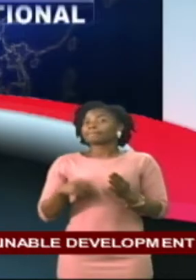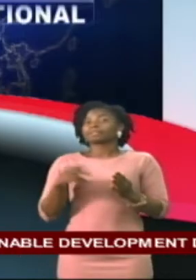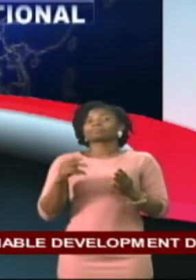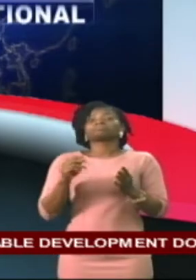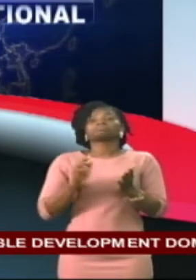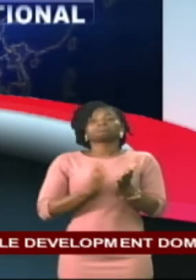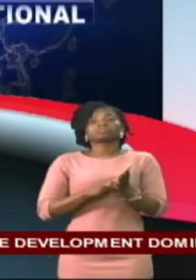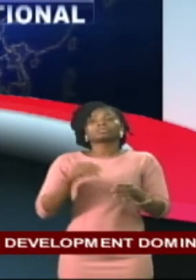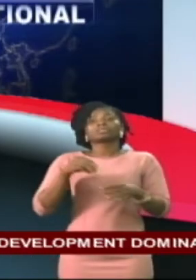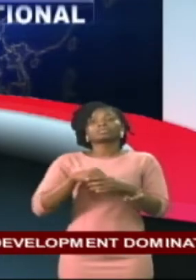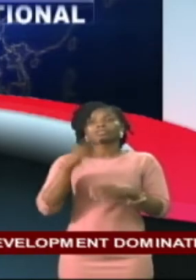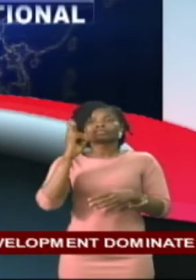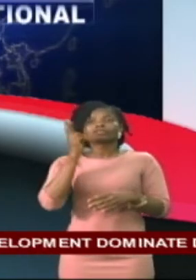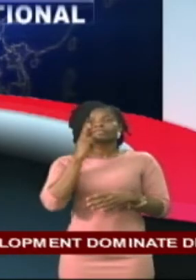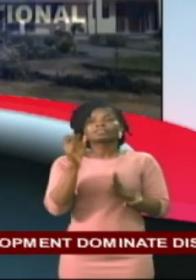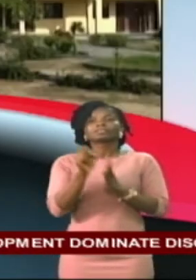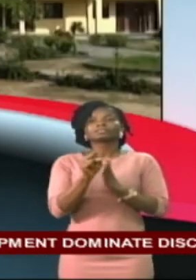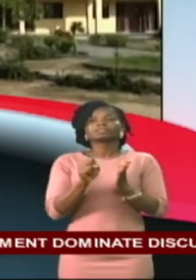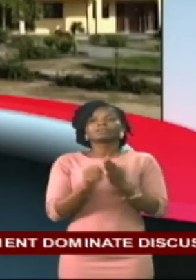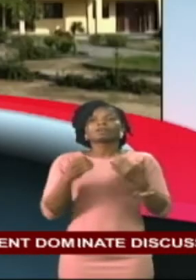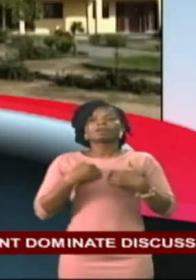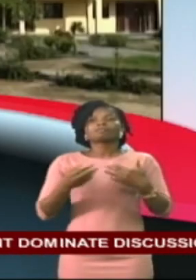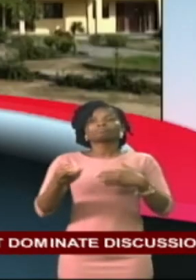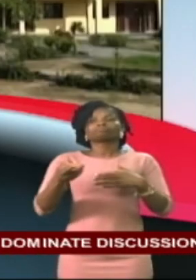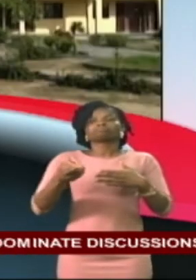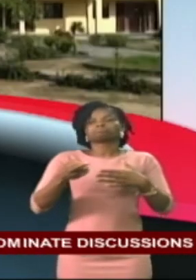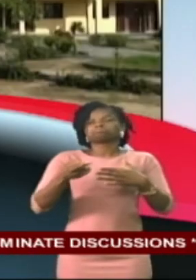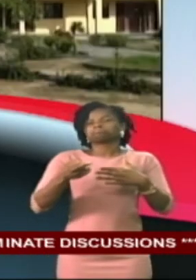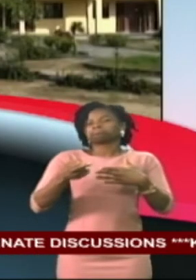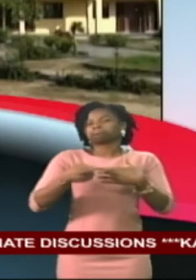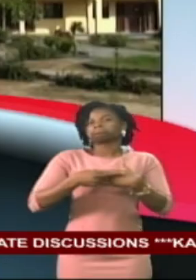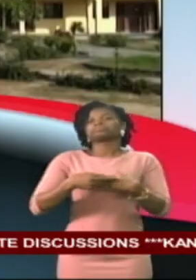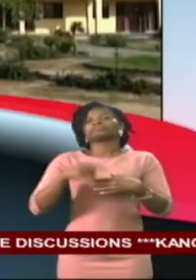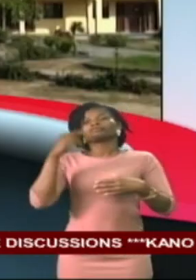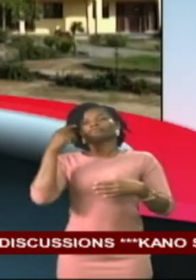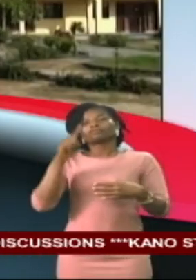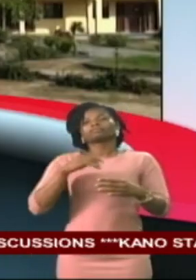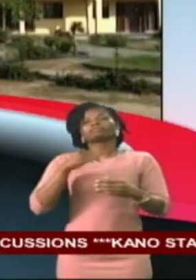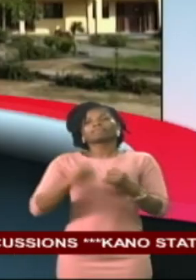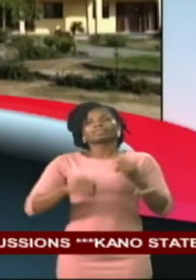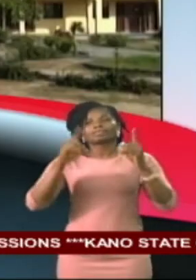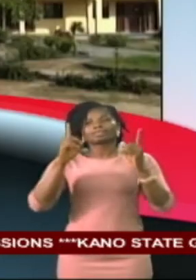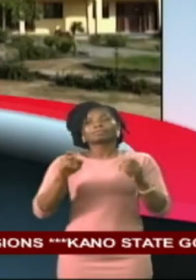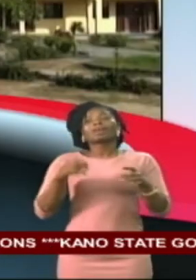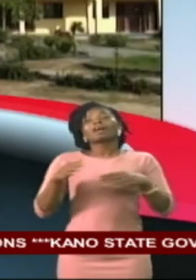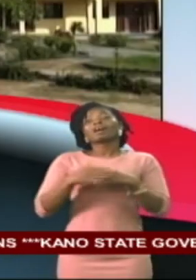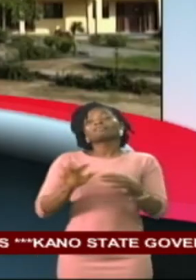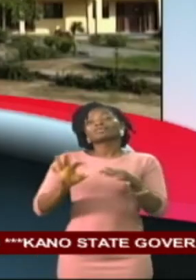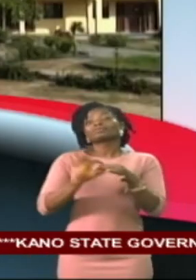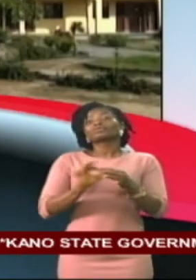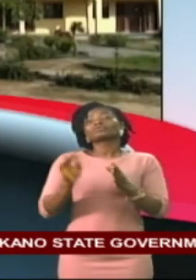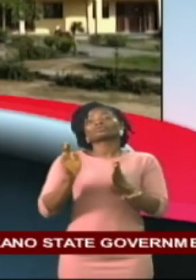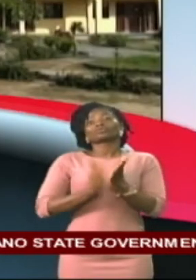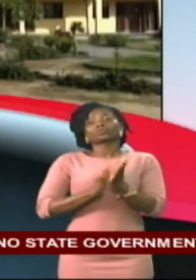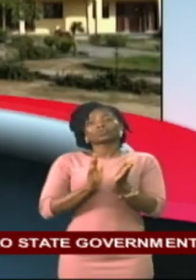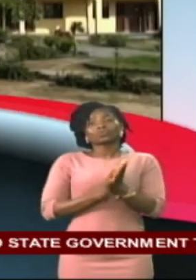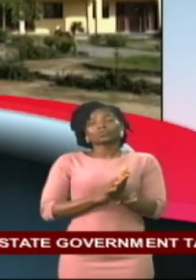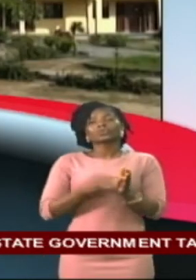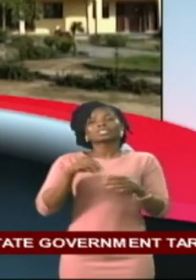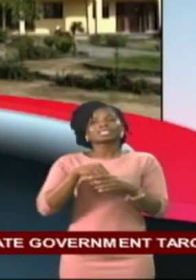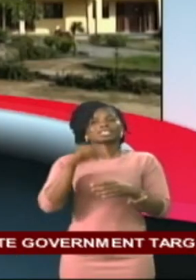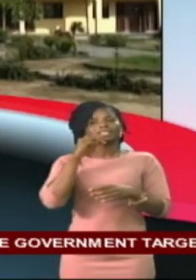State have resumed for preparations for their final examination. This comes a day after Unity Schools in Nigeria resumed.